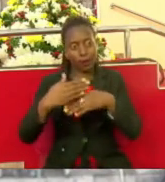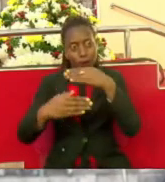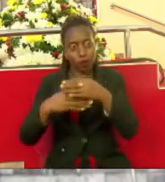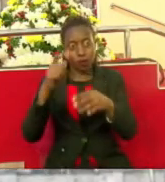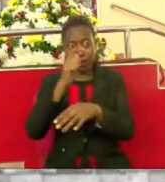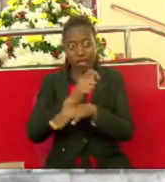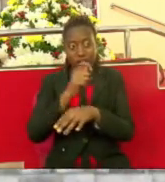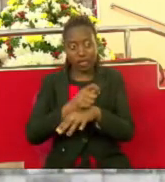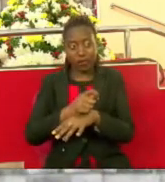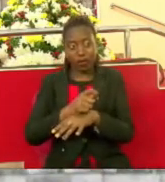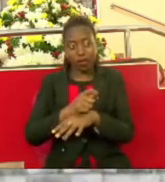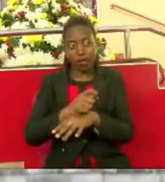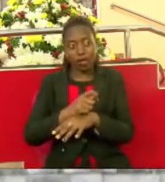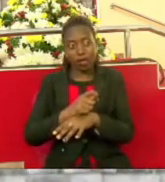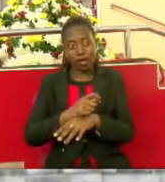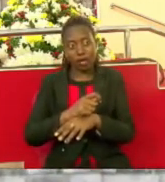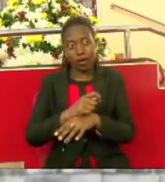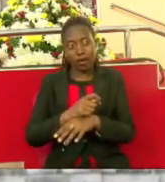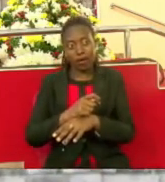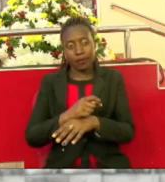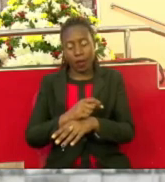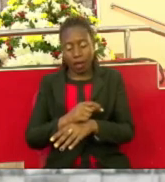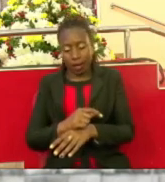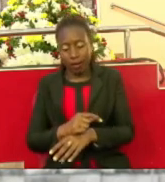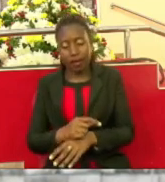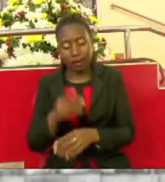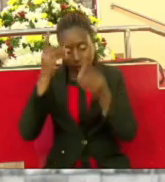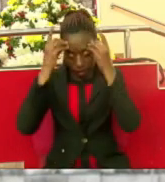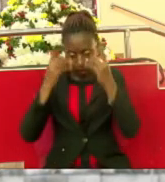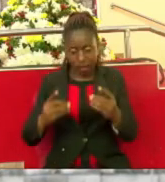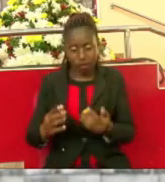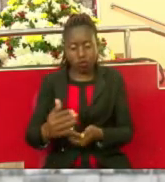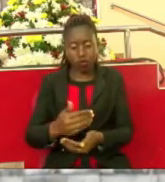he went ahead and gathered everything that was needed in building the temple.